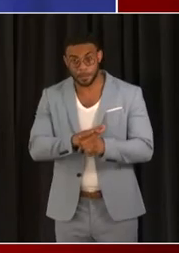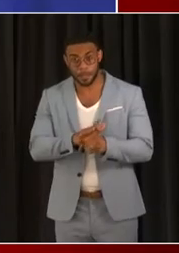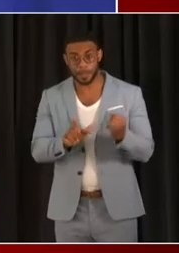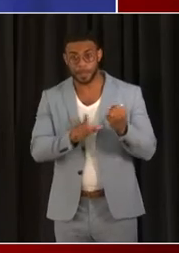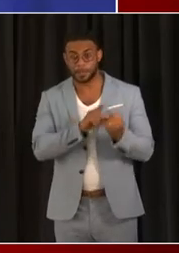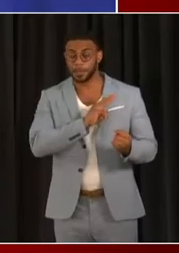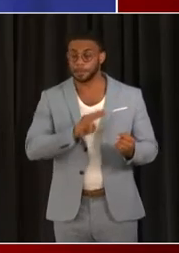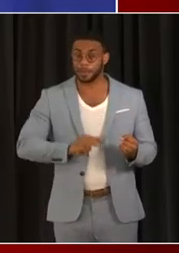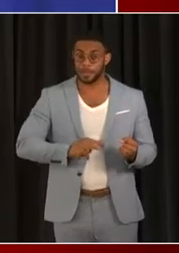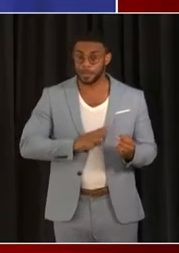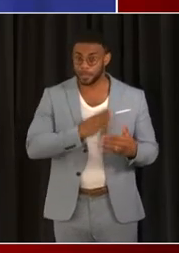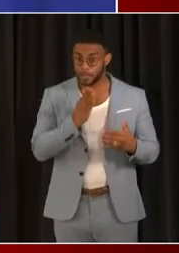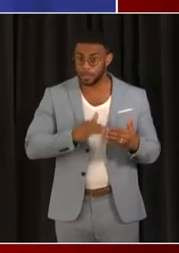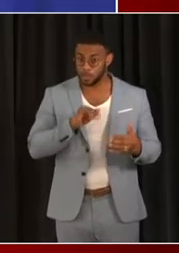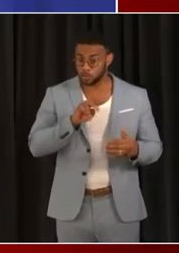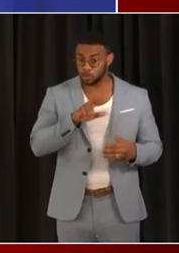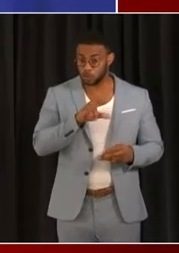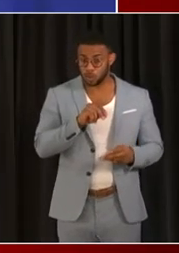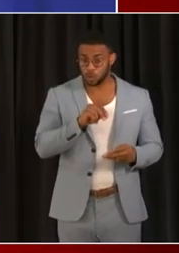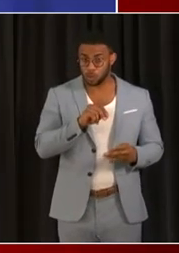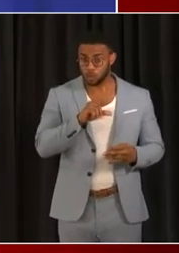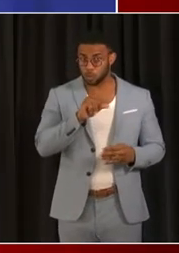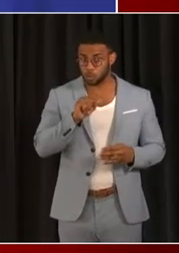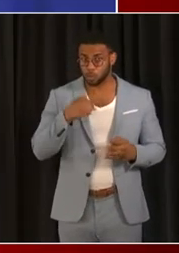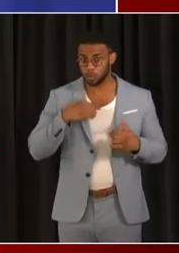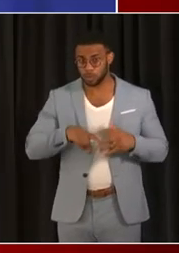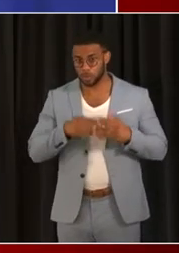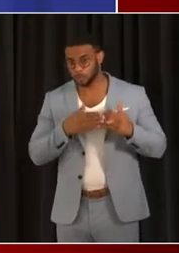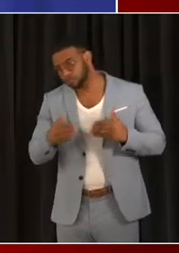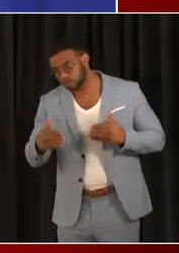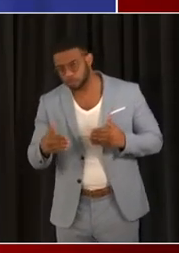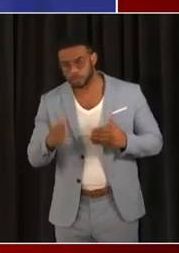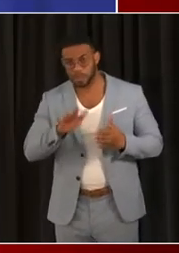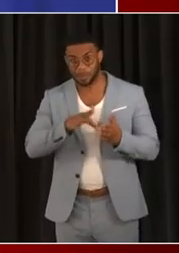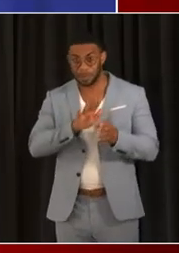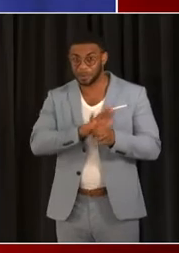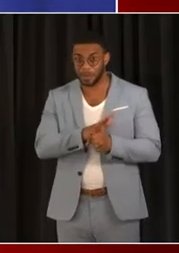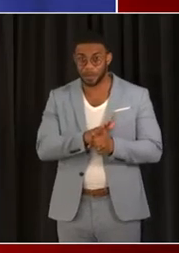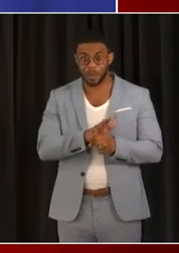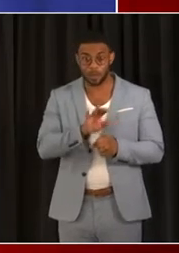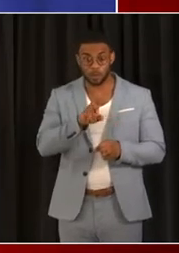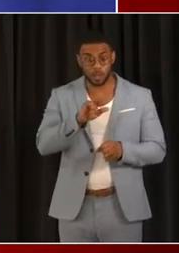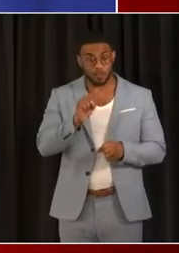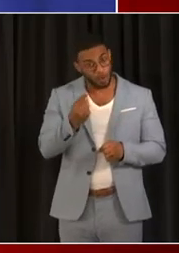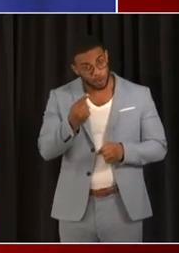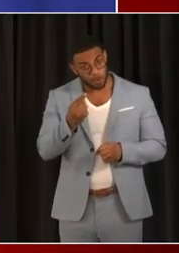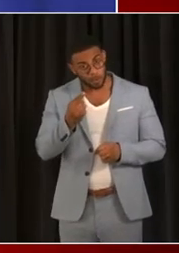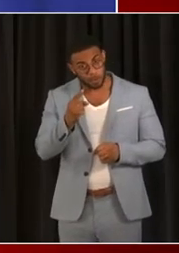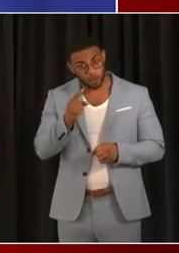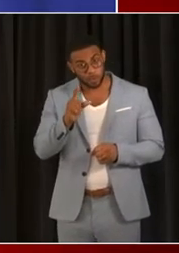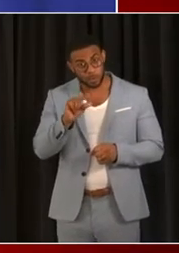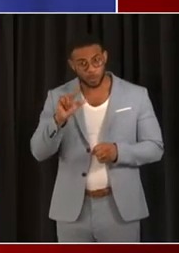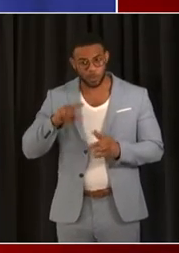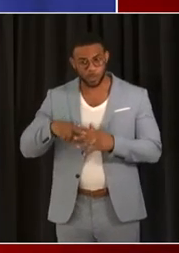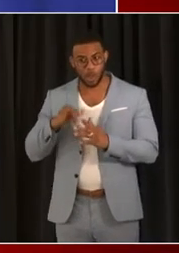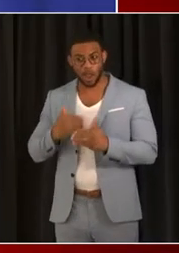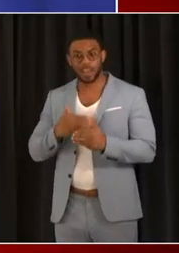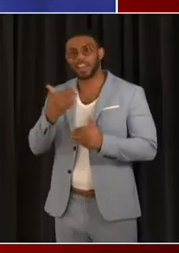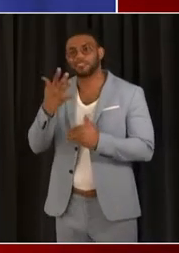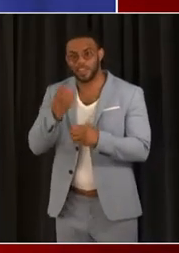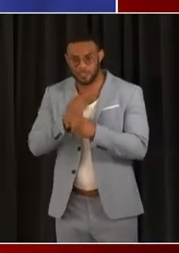commitment, Deputy Mayor, ended June 30th of 2020, right in the middle of the pandemic. But July 1st of 2020, we launched